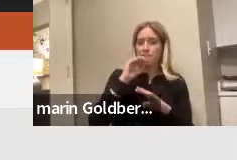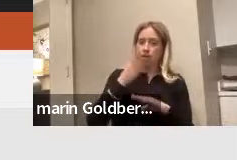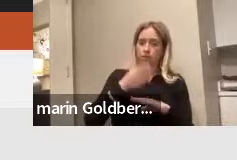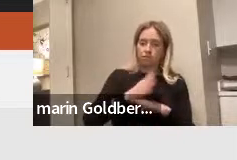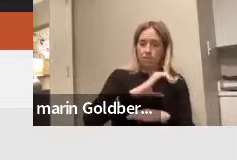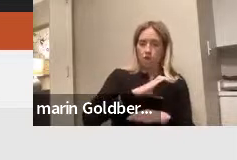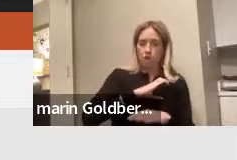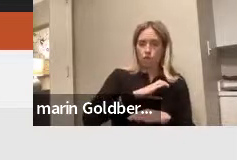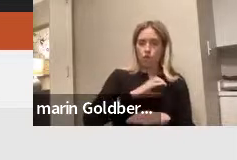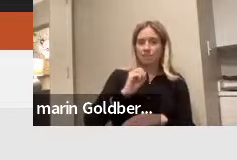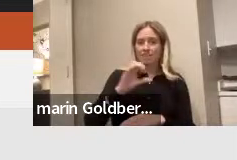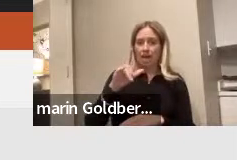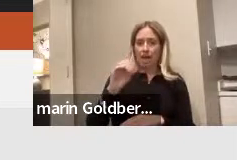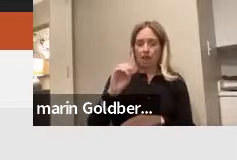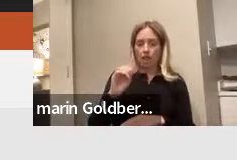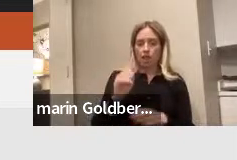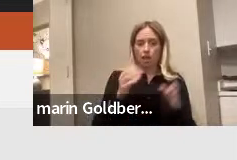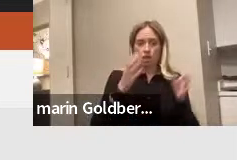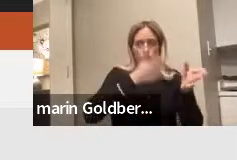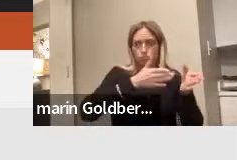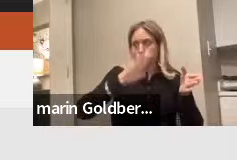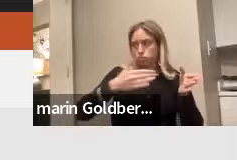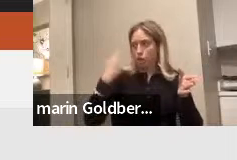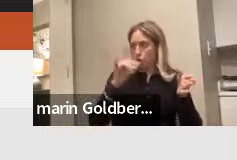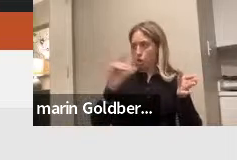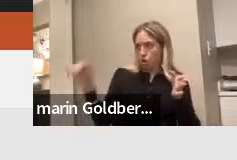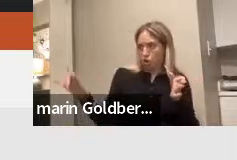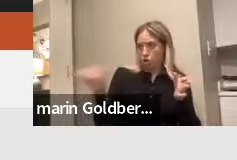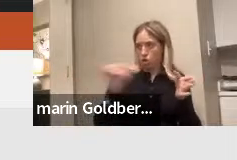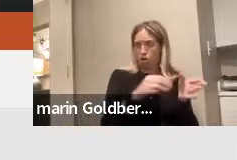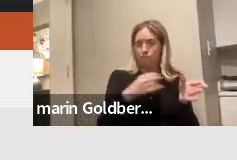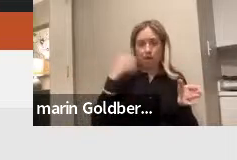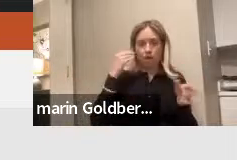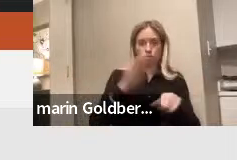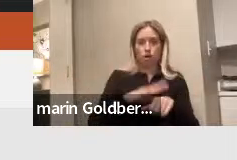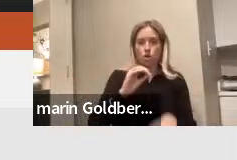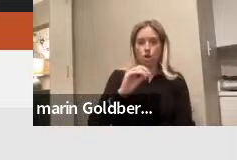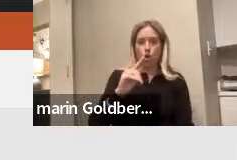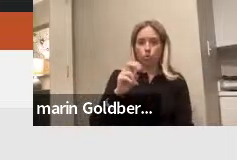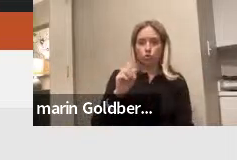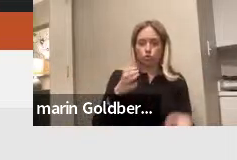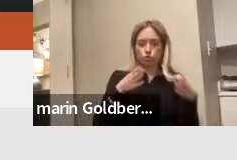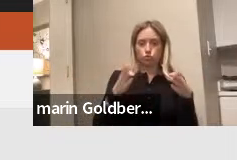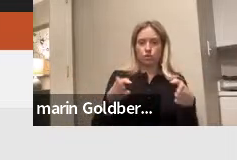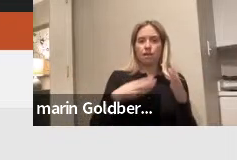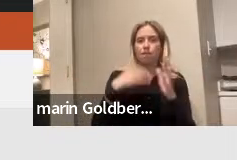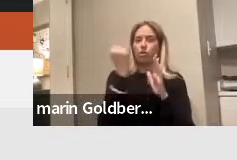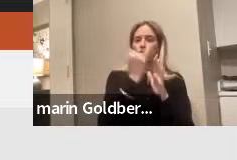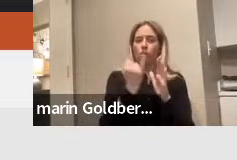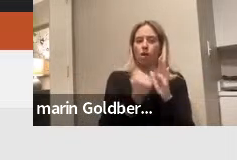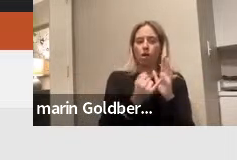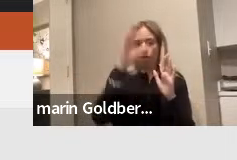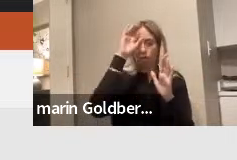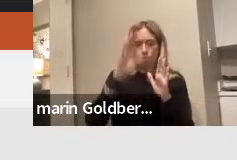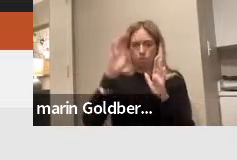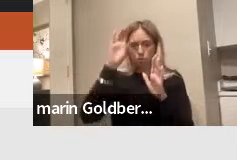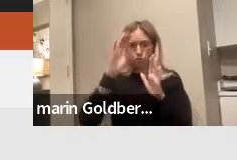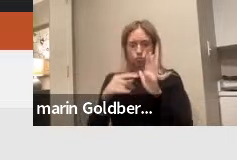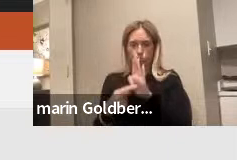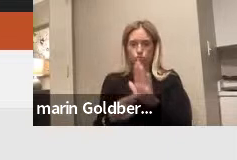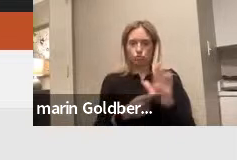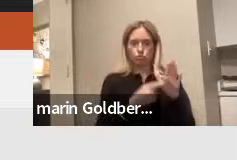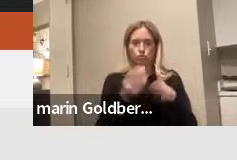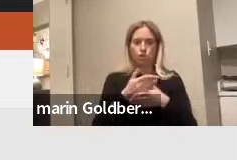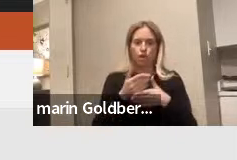pattern of the houses on Oak Street. And we do have drawings and photographs to share that show